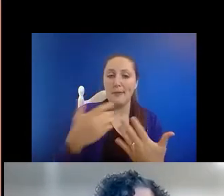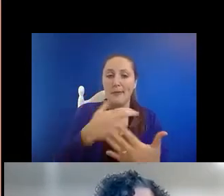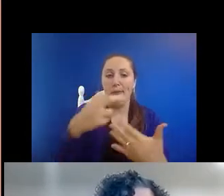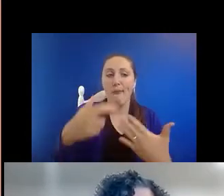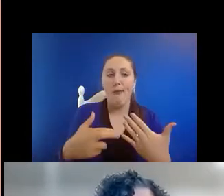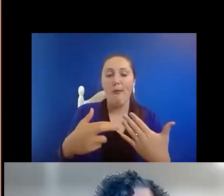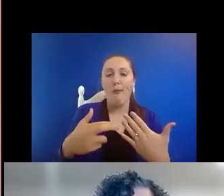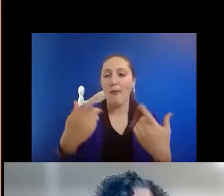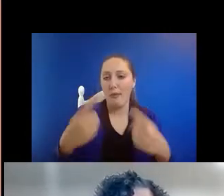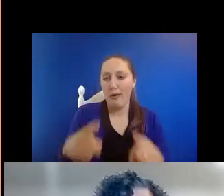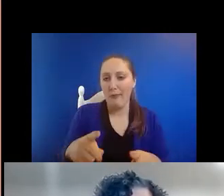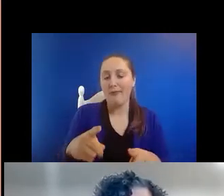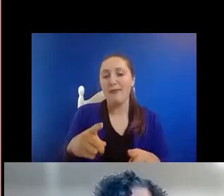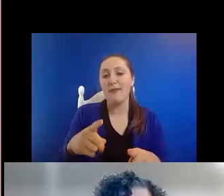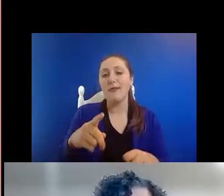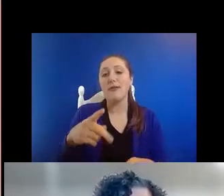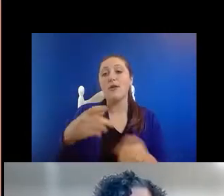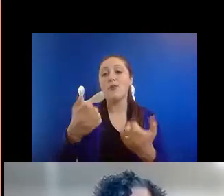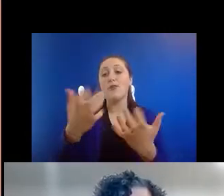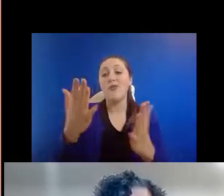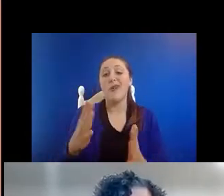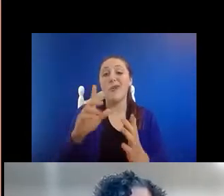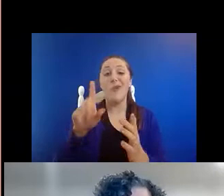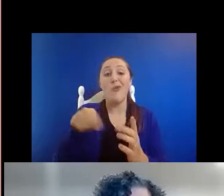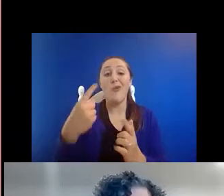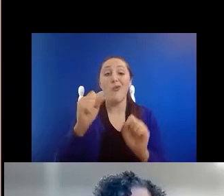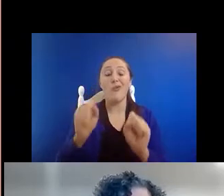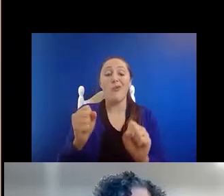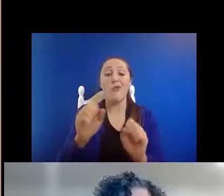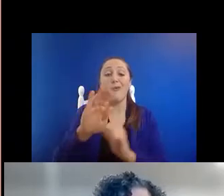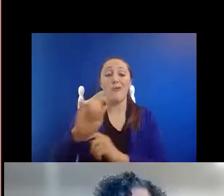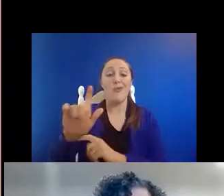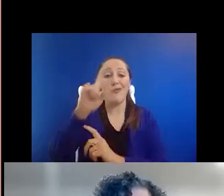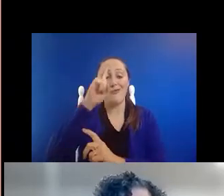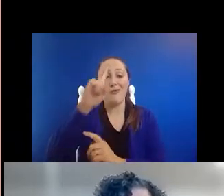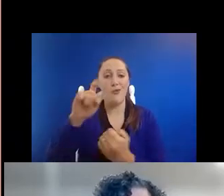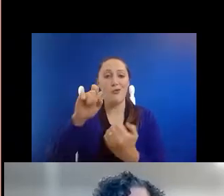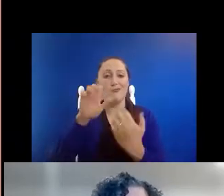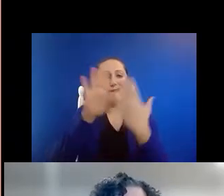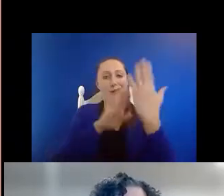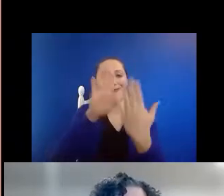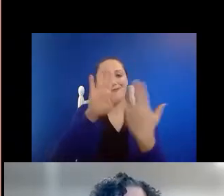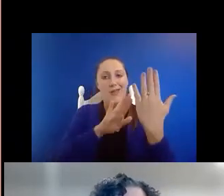being able to bill only for face-to-face delivery service,